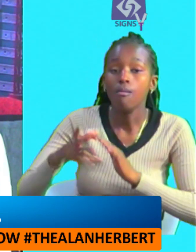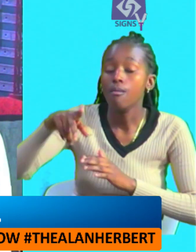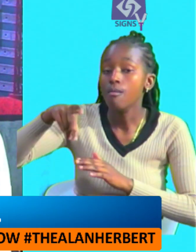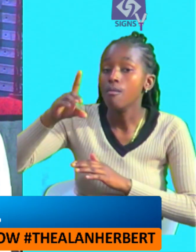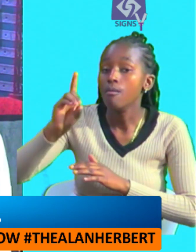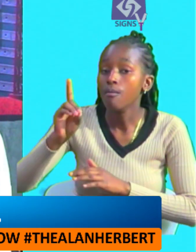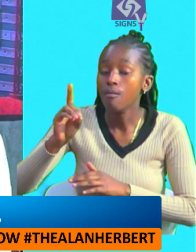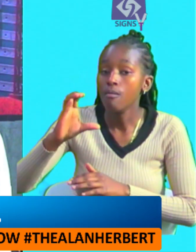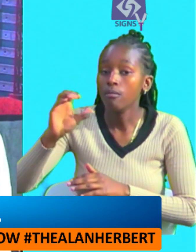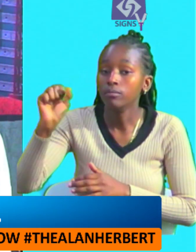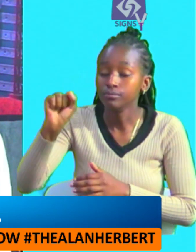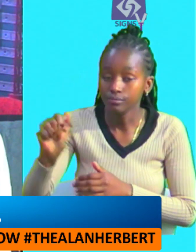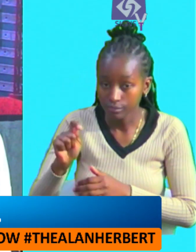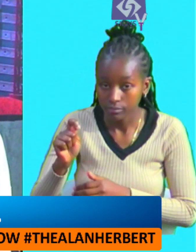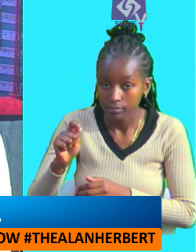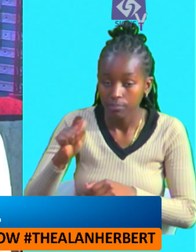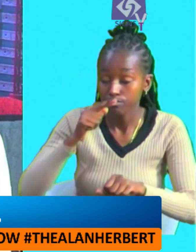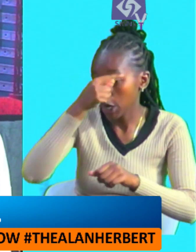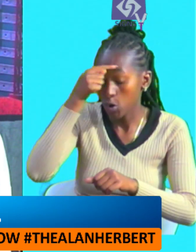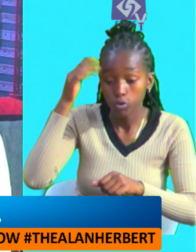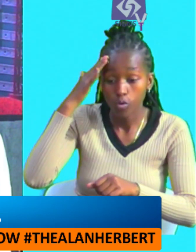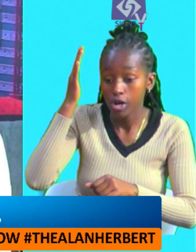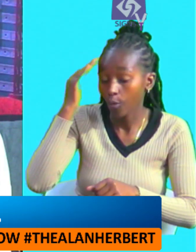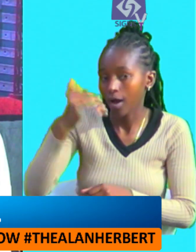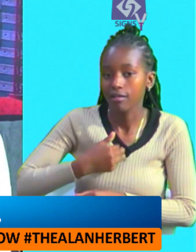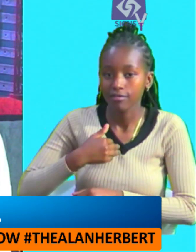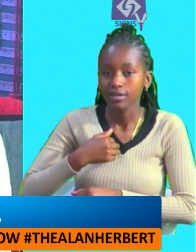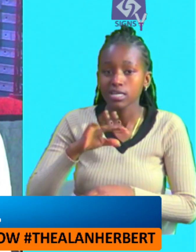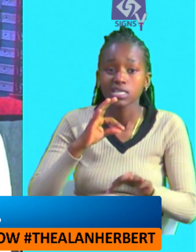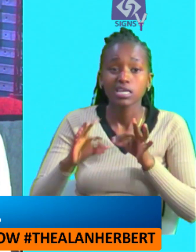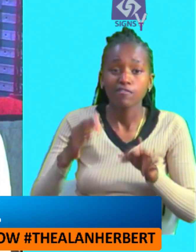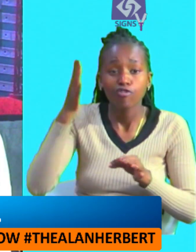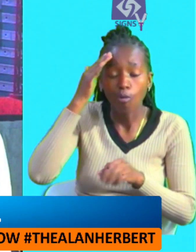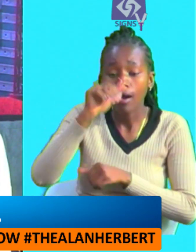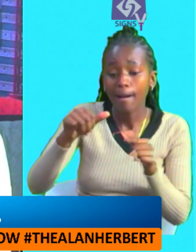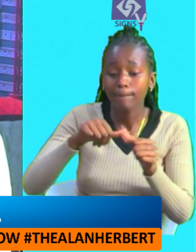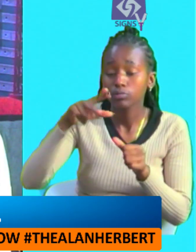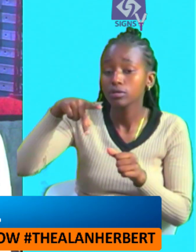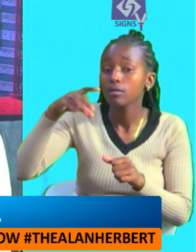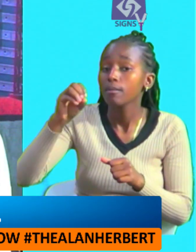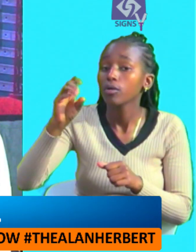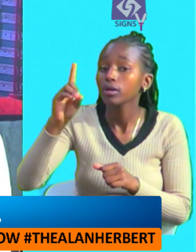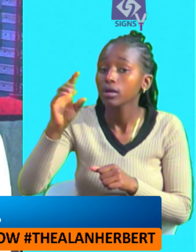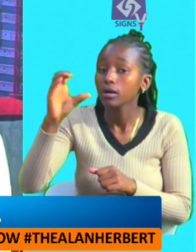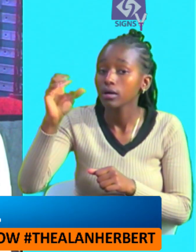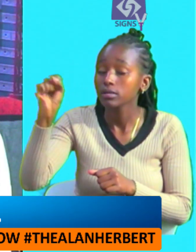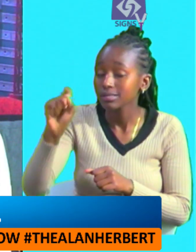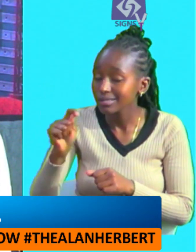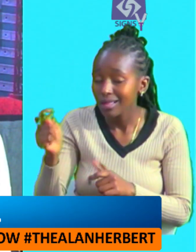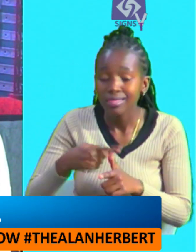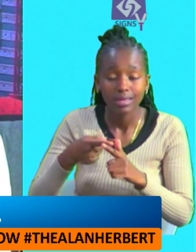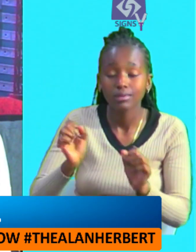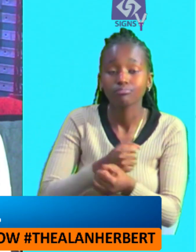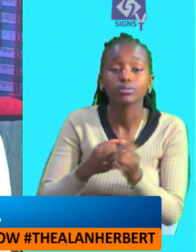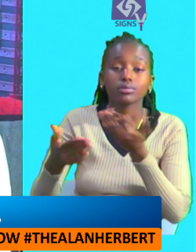you want to do. But remember, you're supposed to be doing it by your own will. Not because,